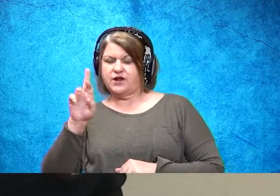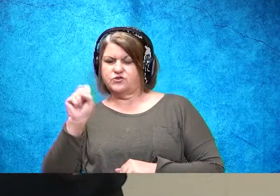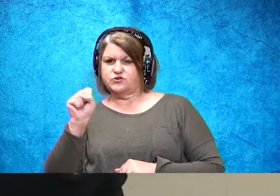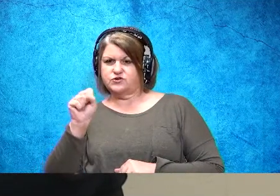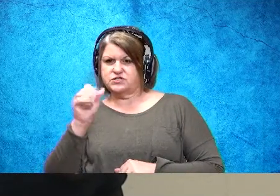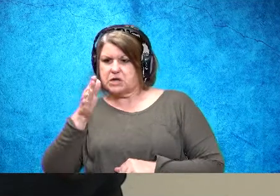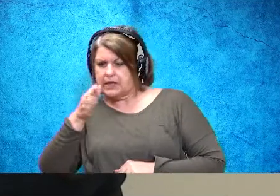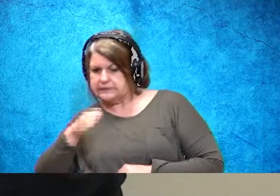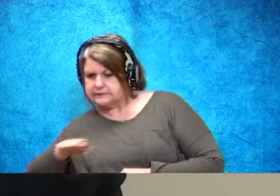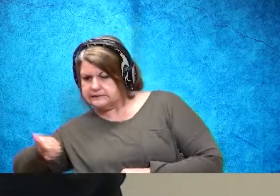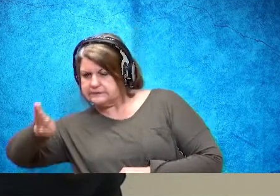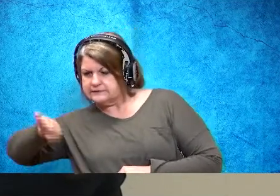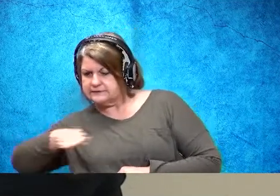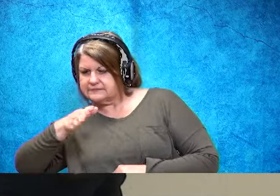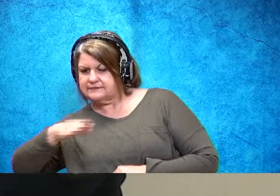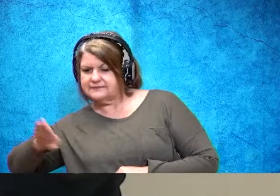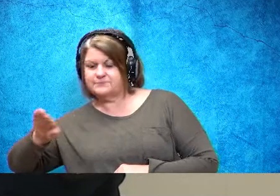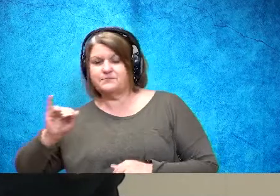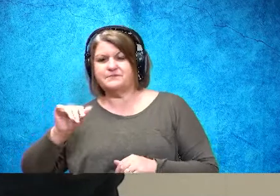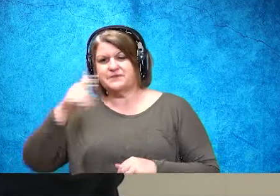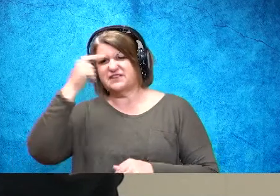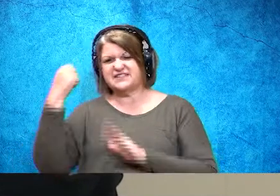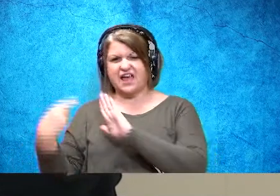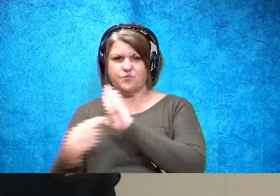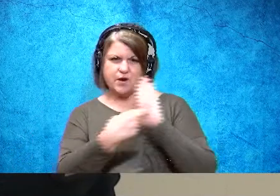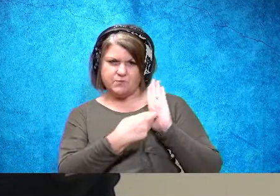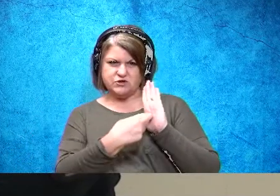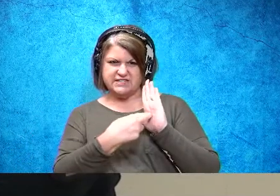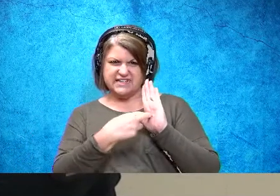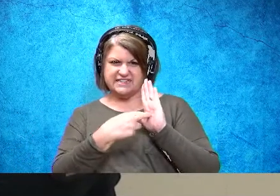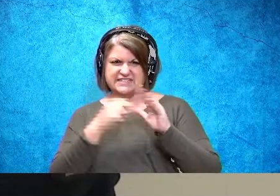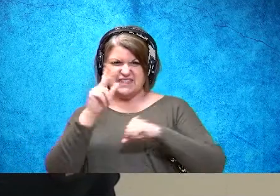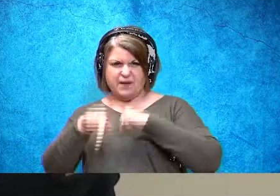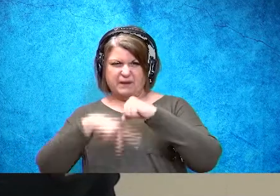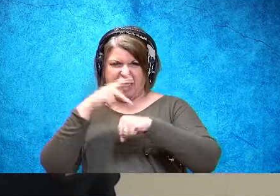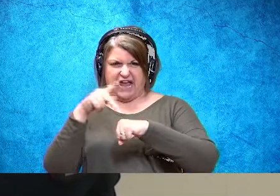because that's the little planet.